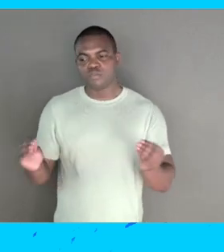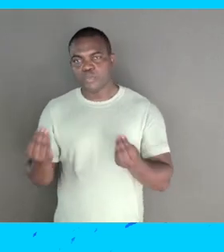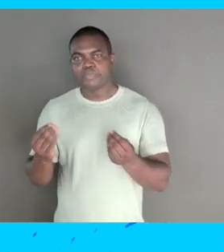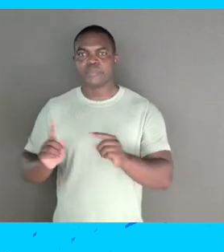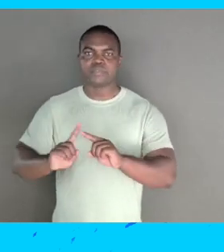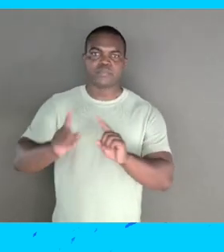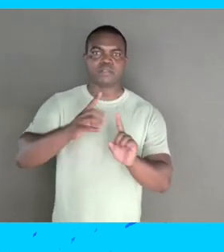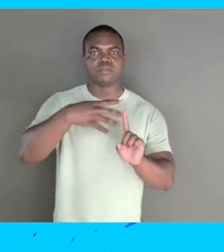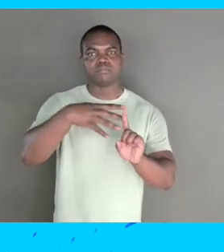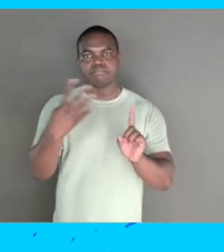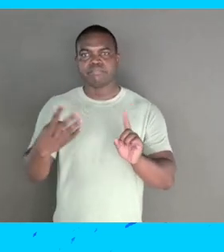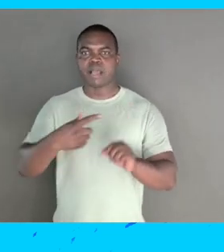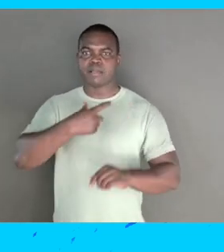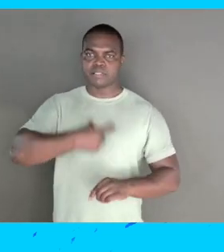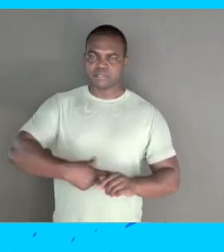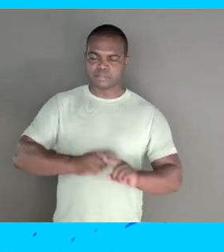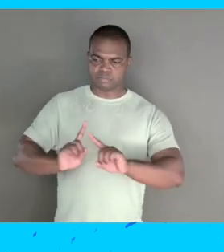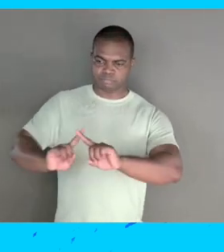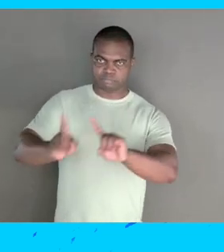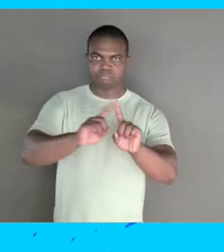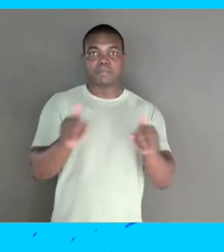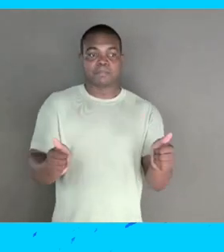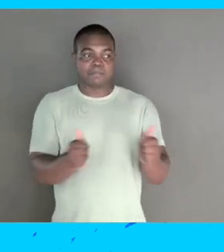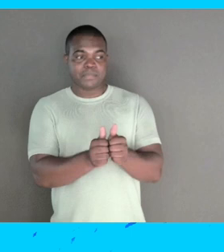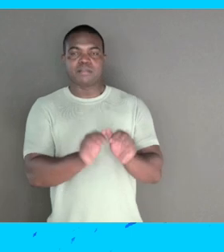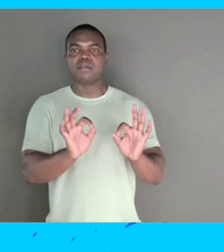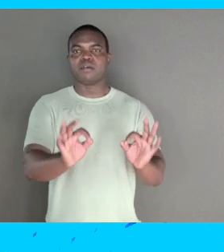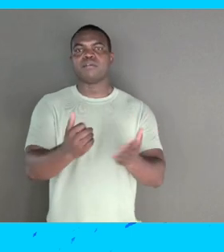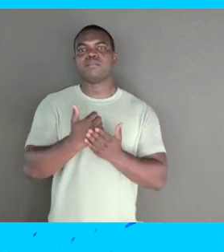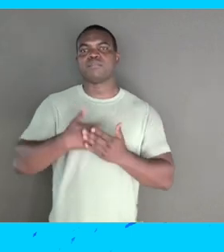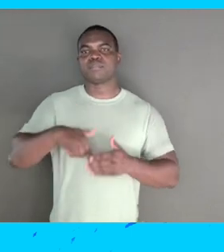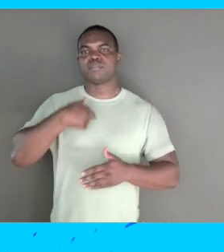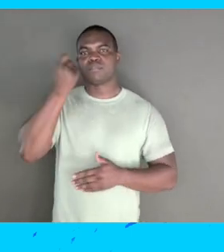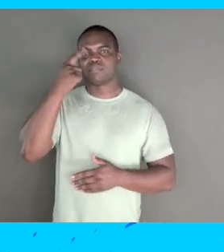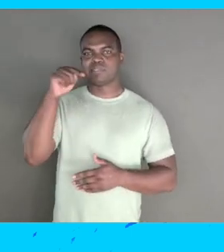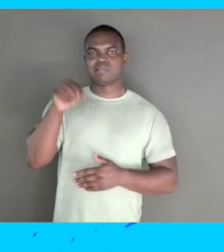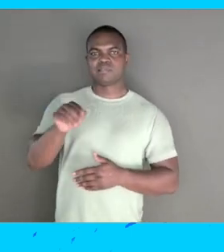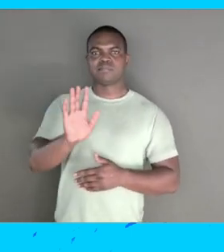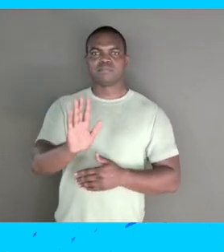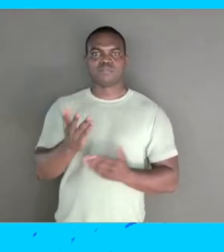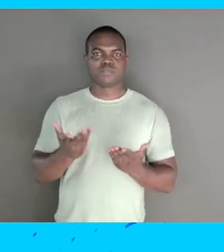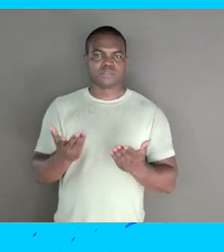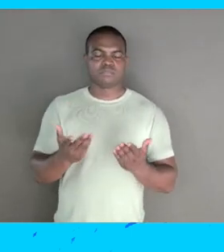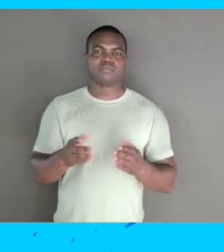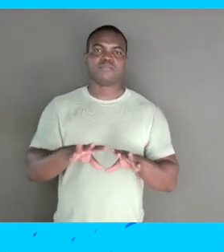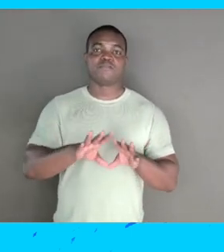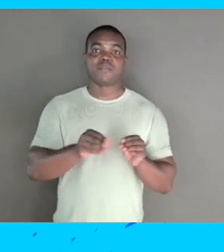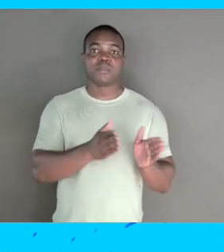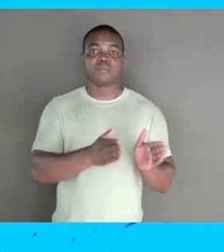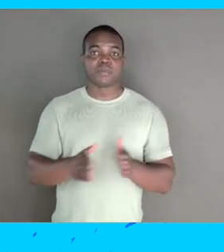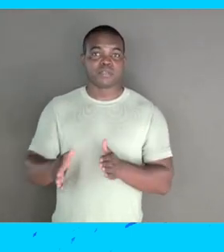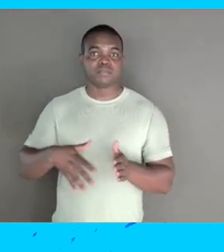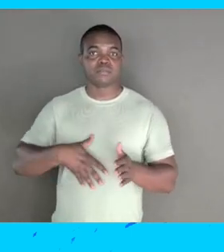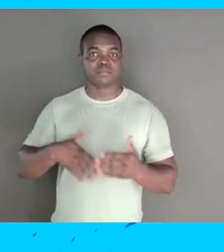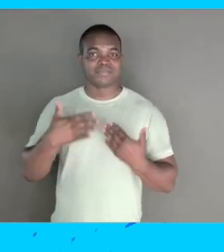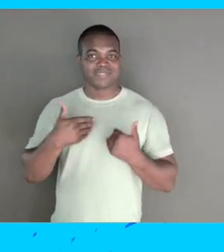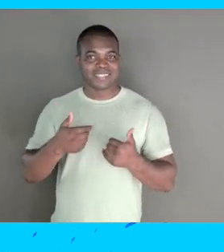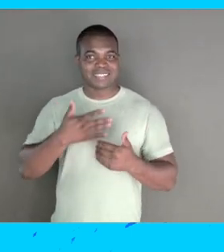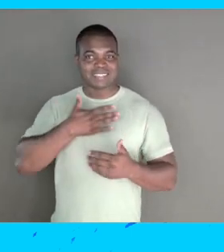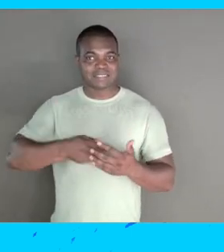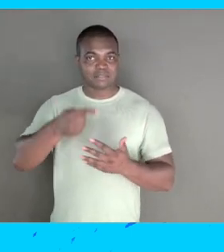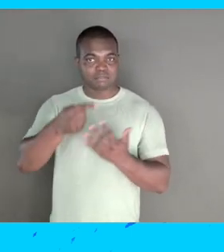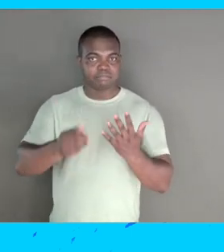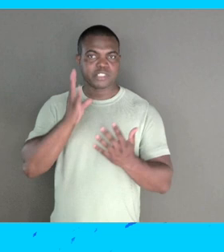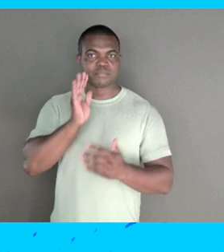understand their family planning and reproductive health needs and experiences, and integrate these into family planning